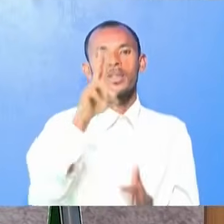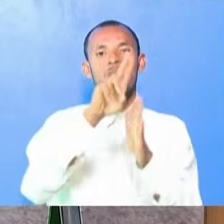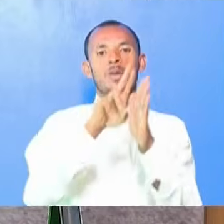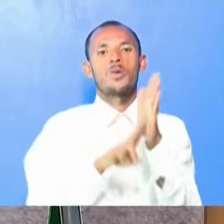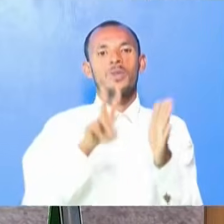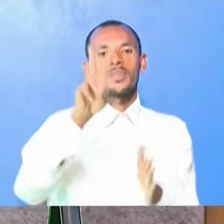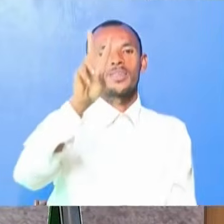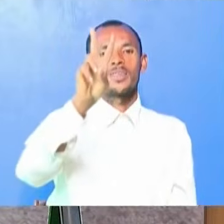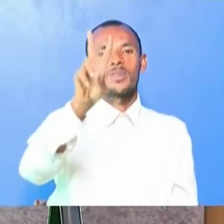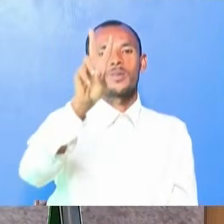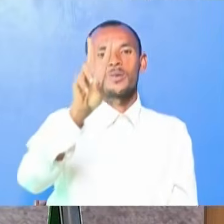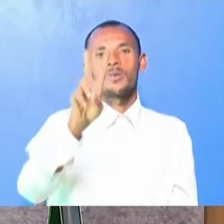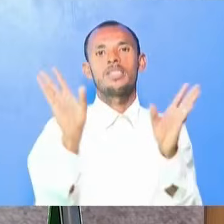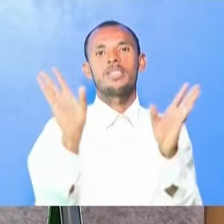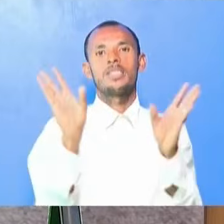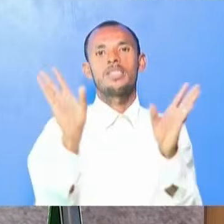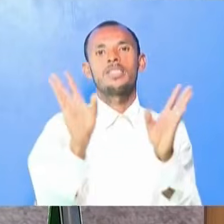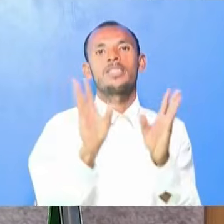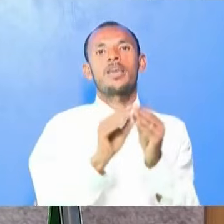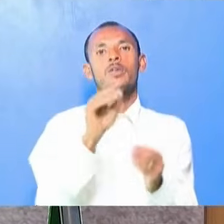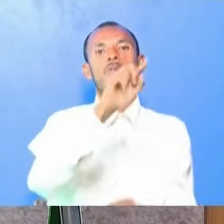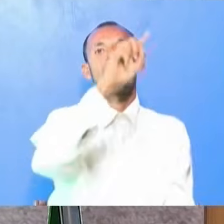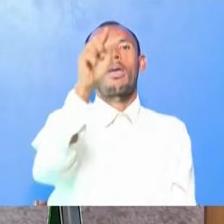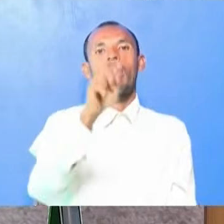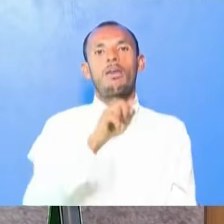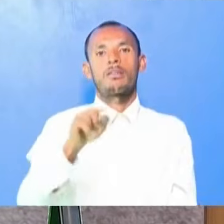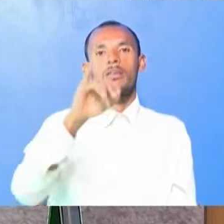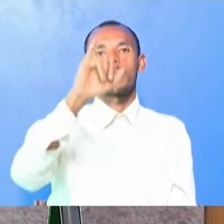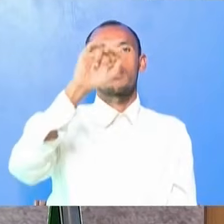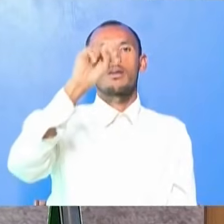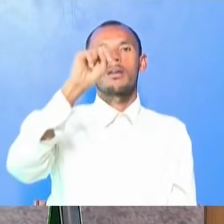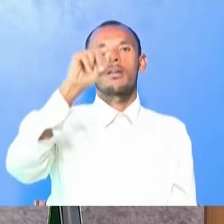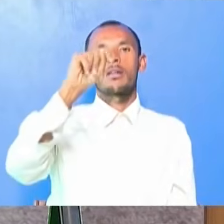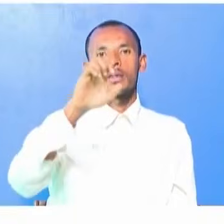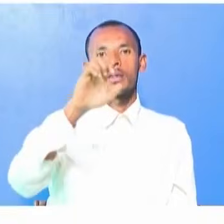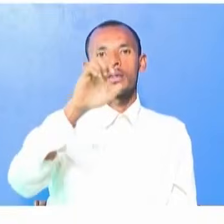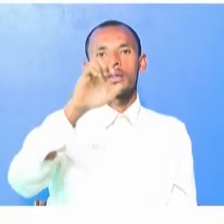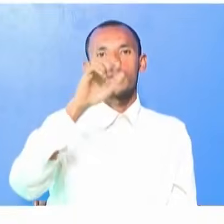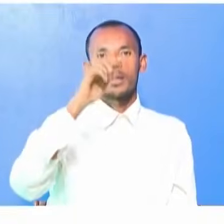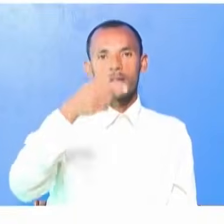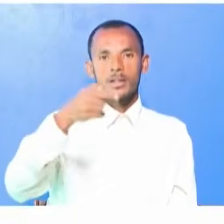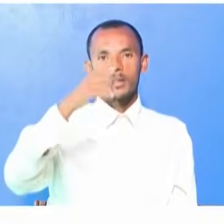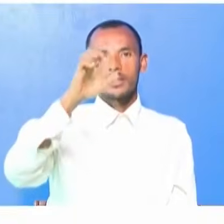Unit 2, set of integers. Unit 2.